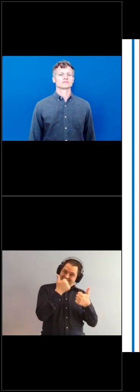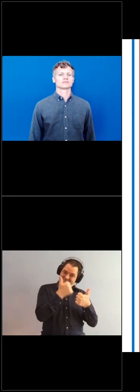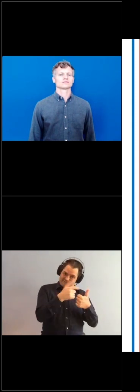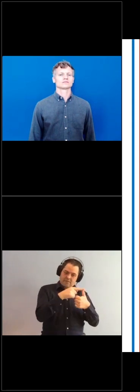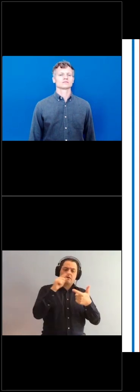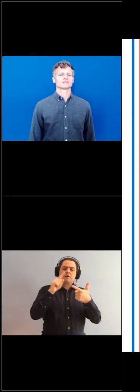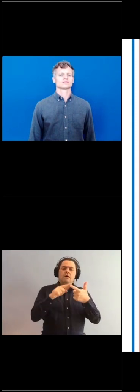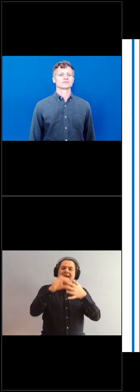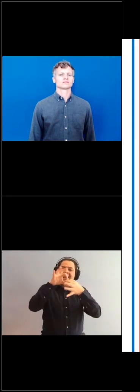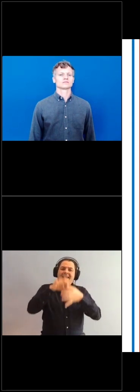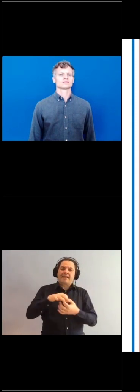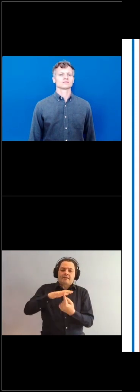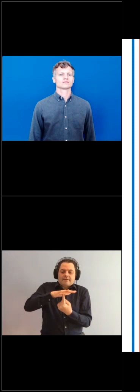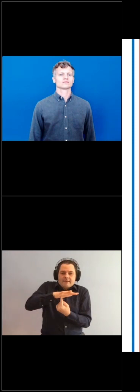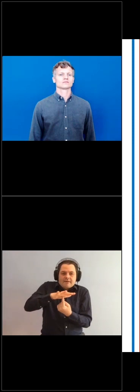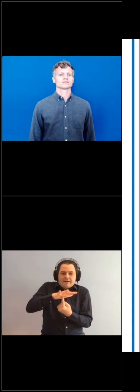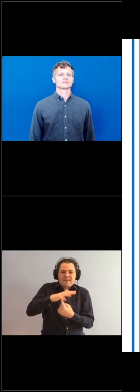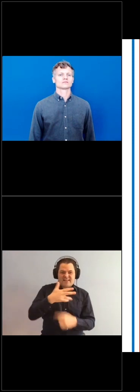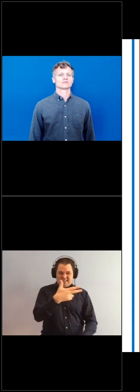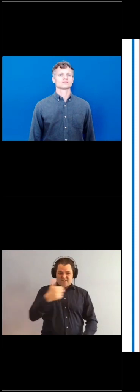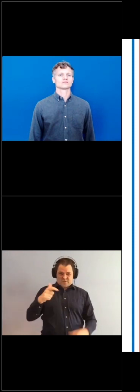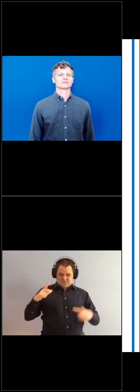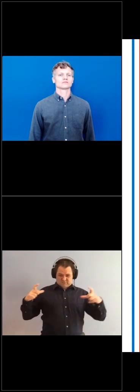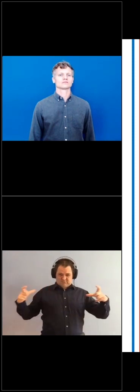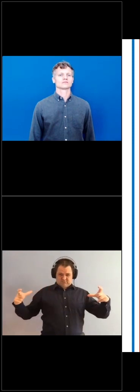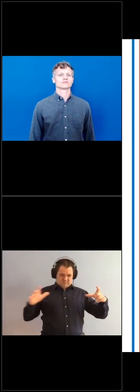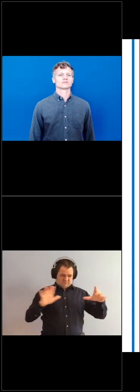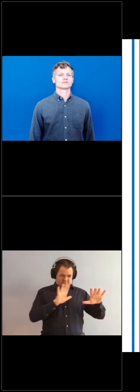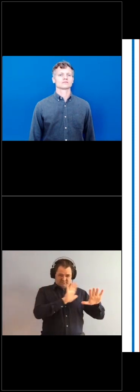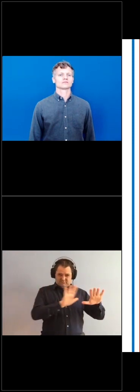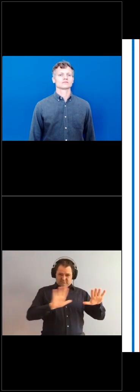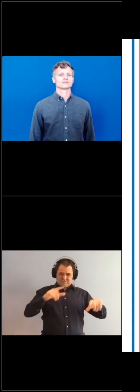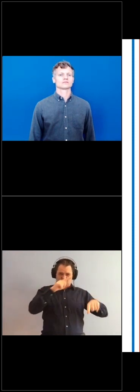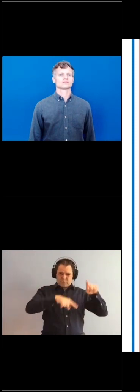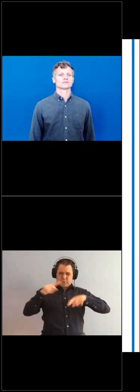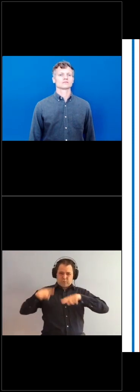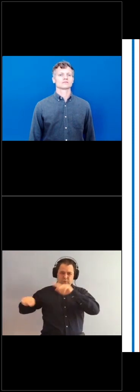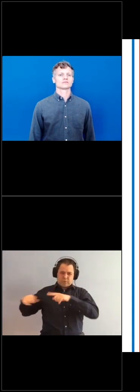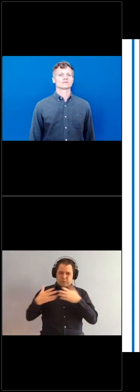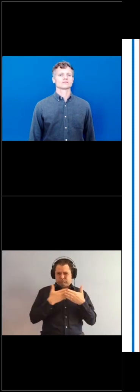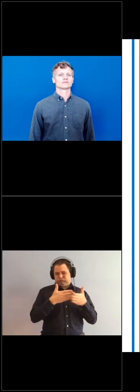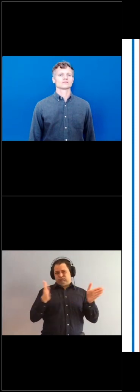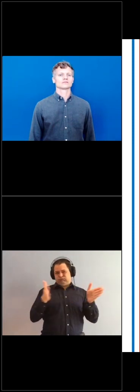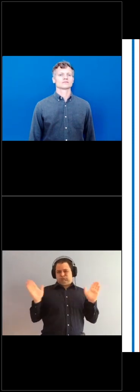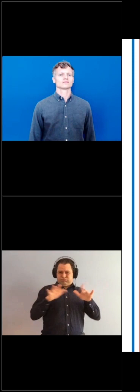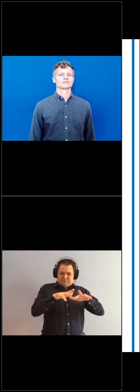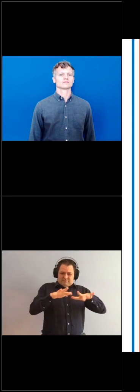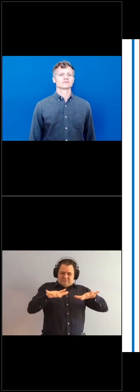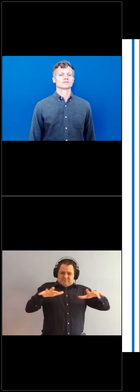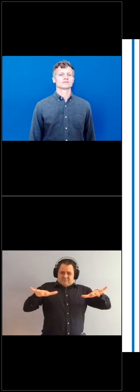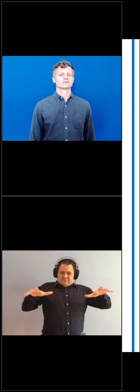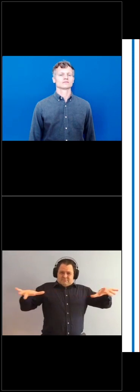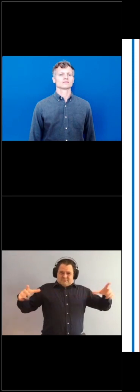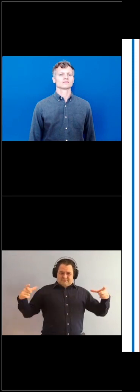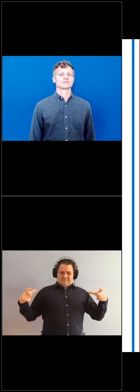in Indonesia is a Indonesia is diversity, our diverse country. It is